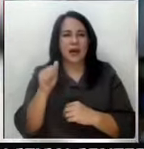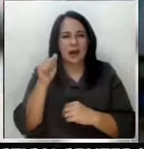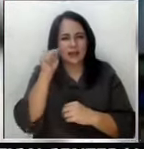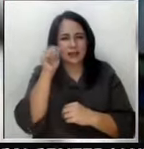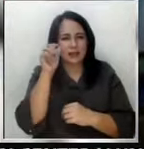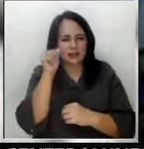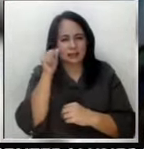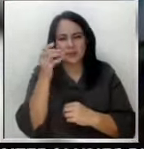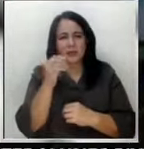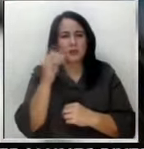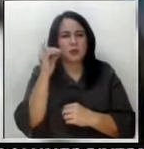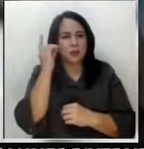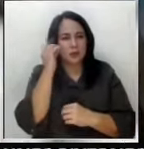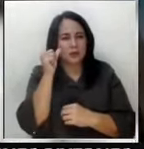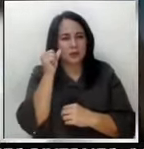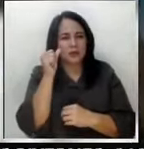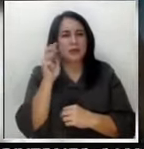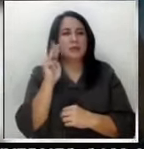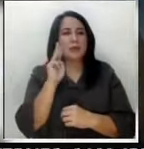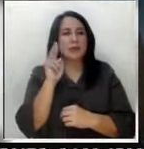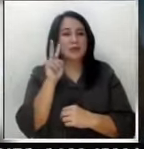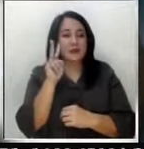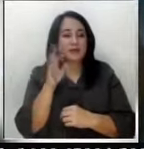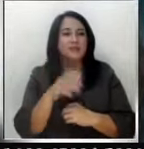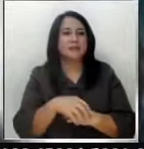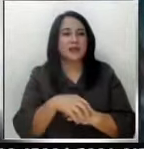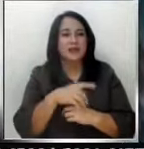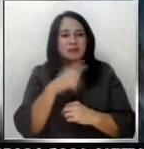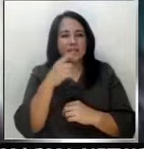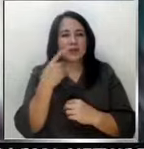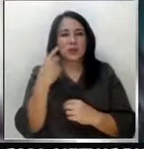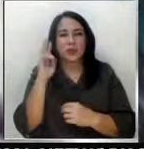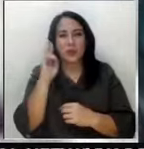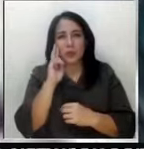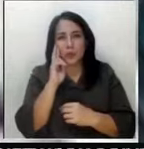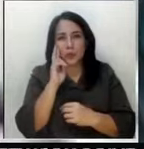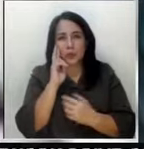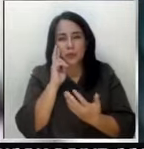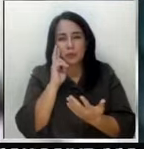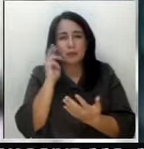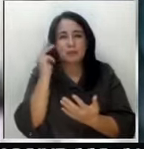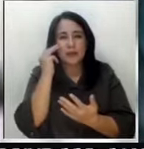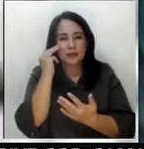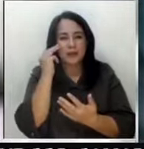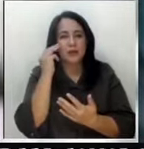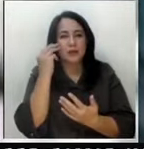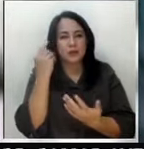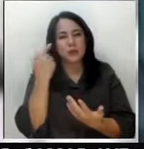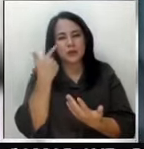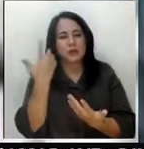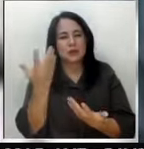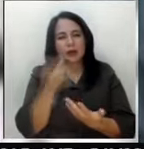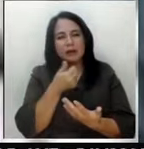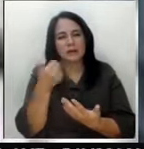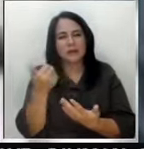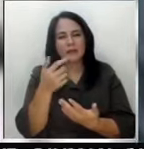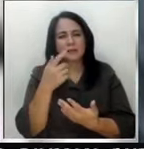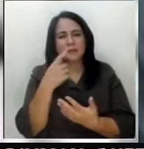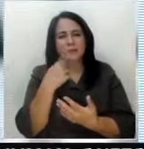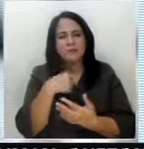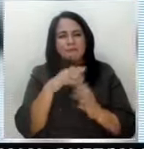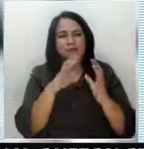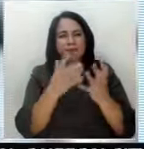Arellano, Michael V, Black Rider Star at Unang Hirit Co-host Mateo Guidicelli, at Pulang Araw Star David